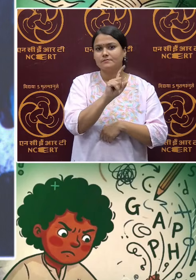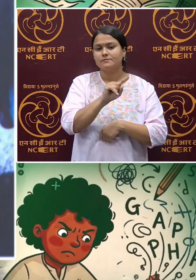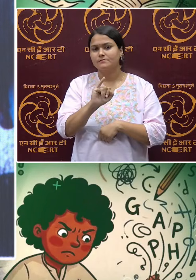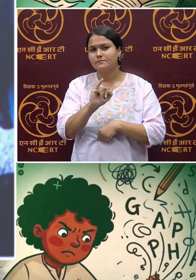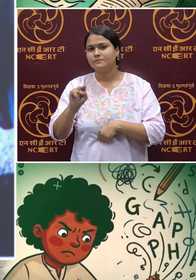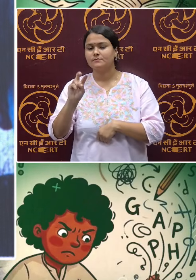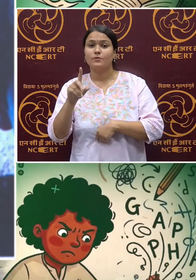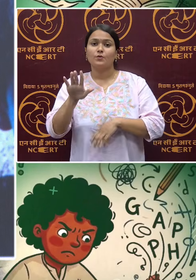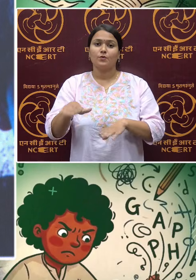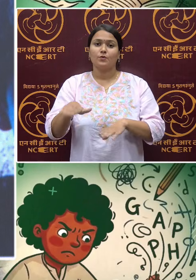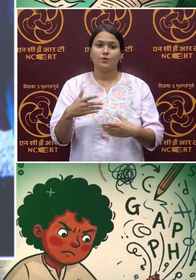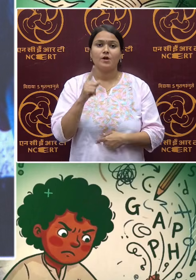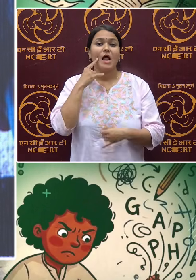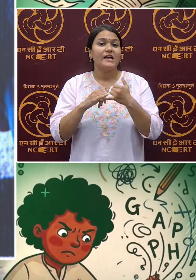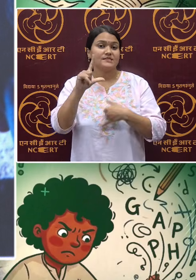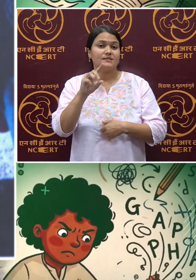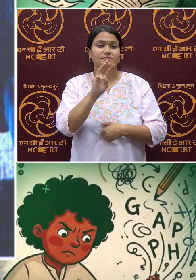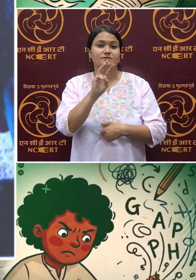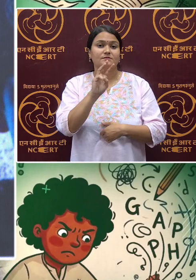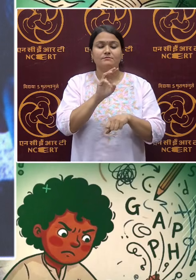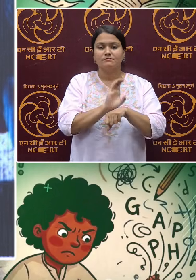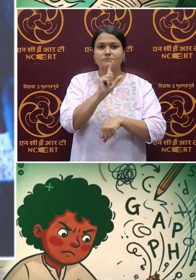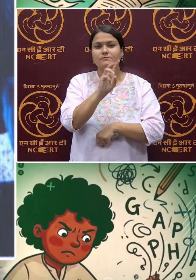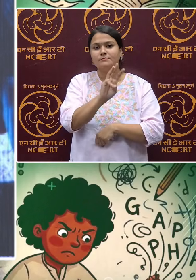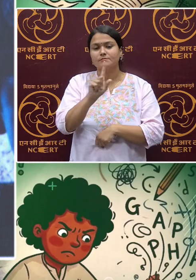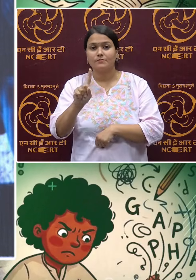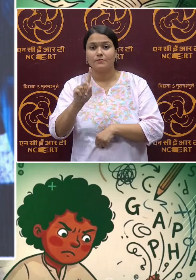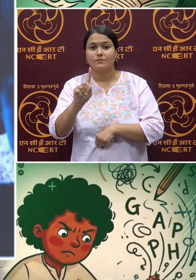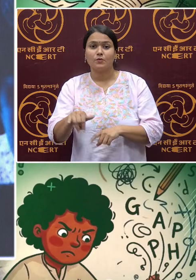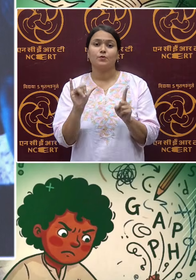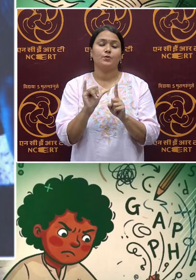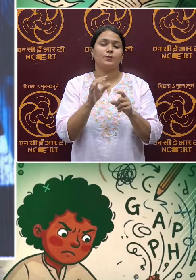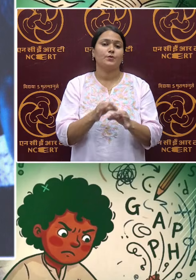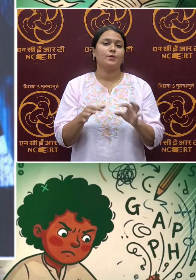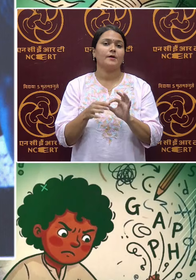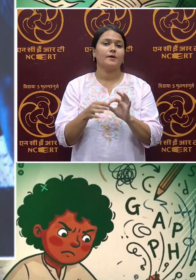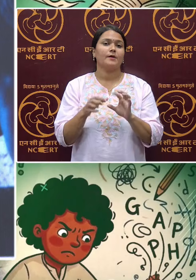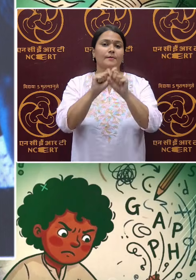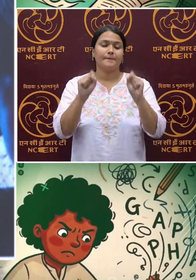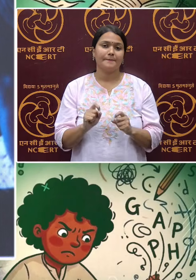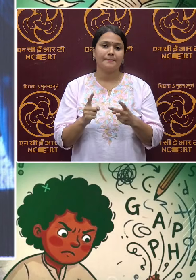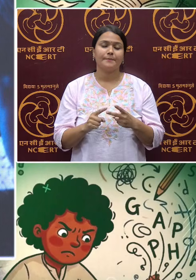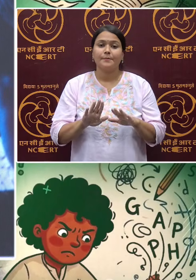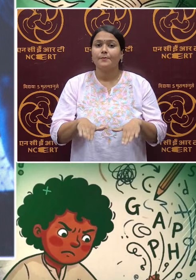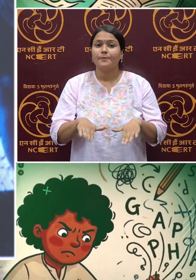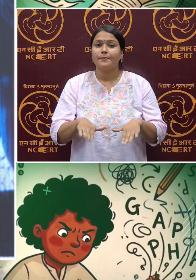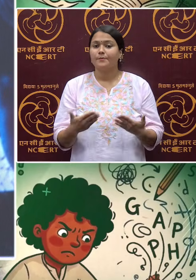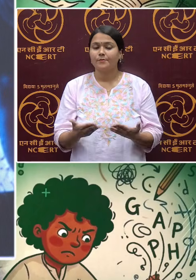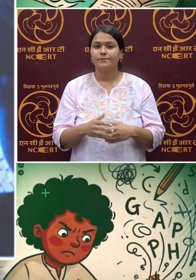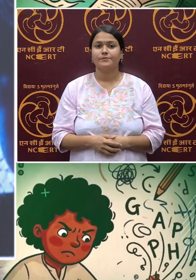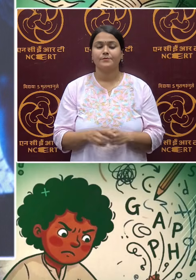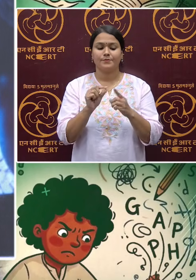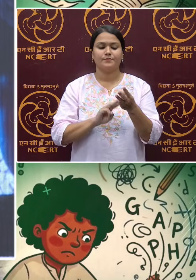Vidya ISL channel number 31. We are also streaming live on our YouTube handle NCERT Official and also on